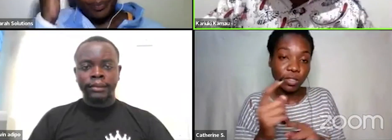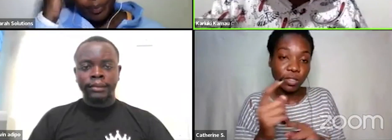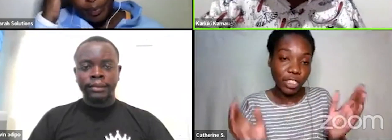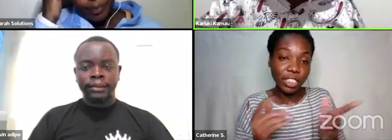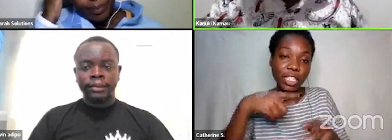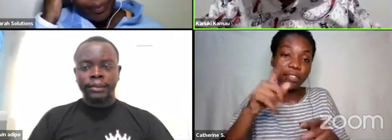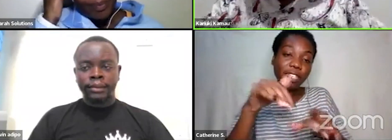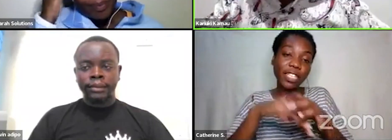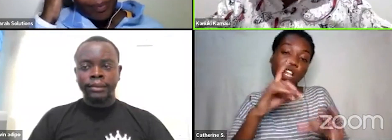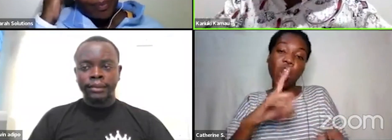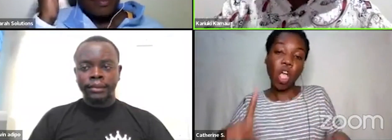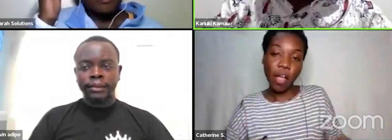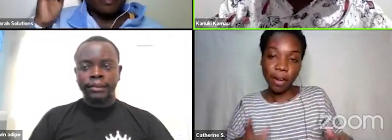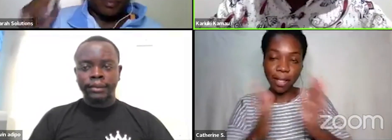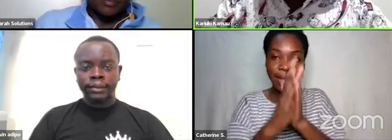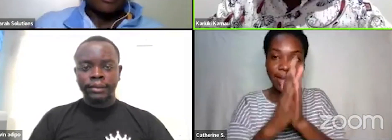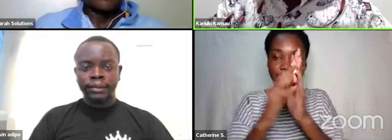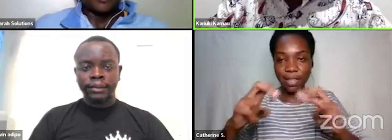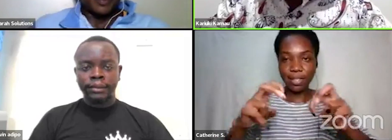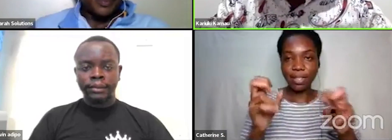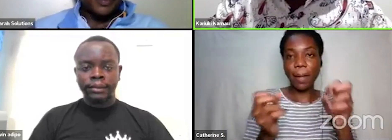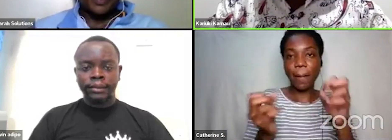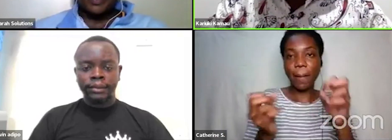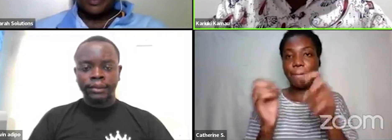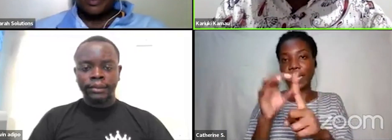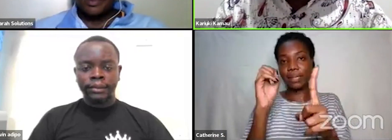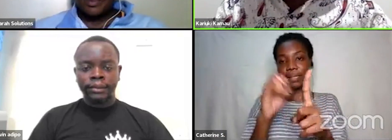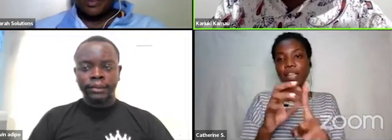for mentors, people who can keep on